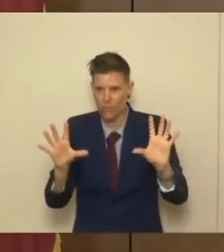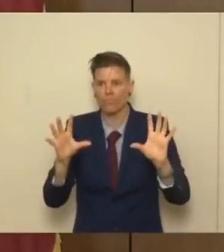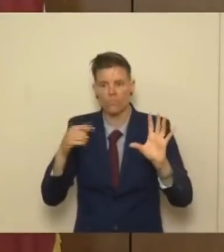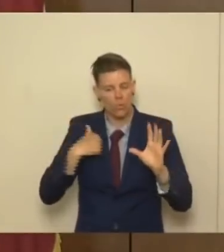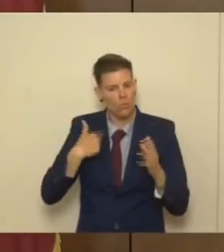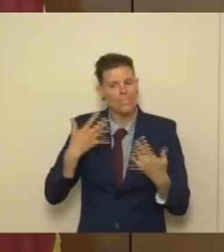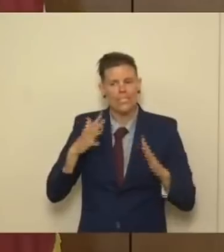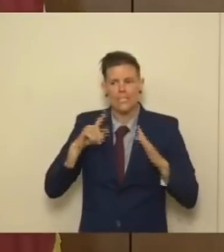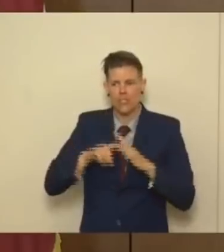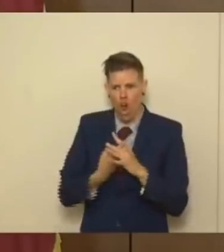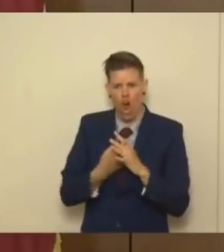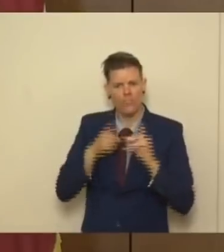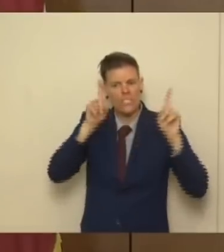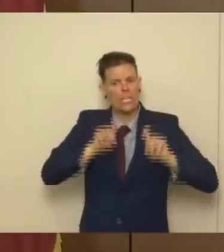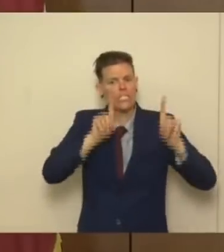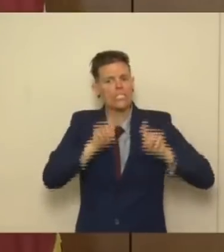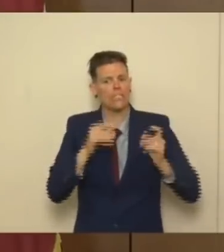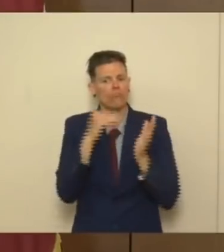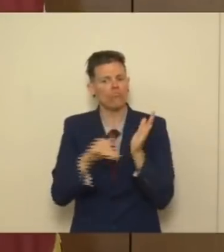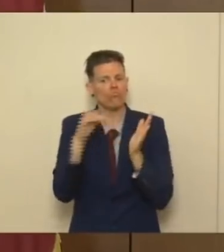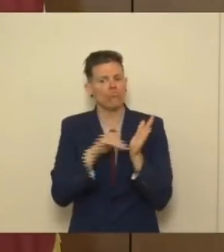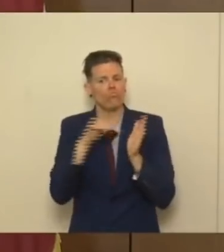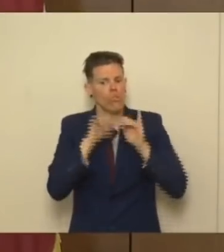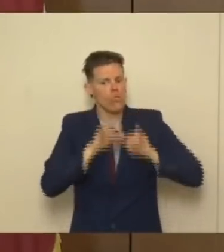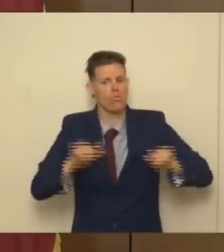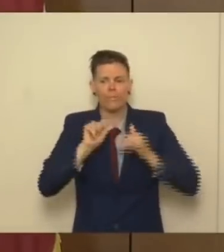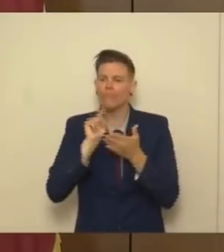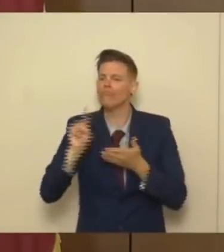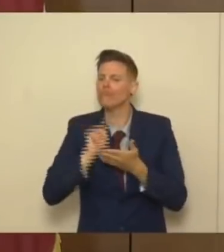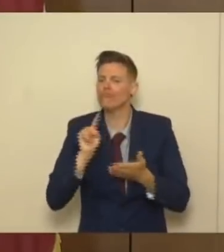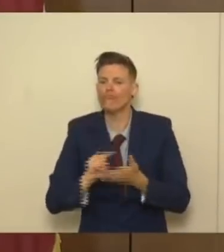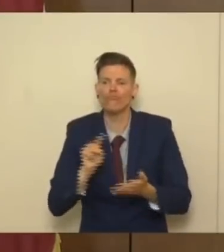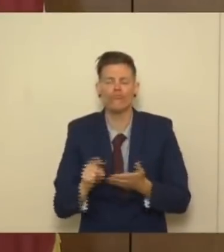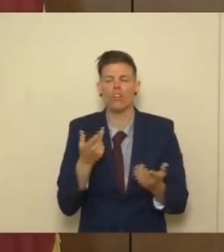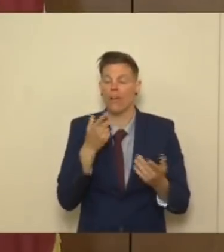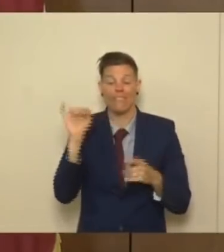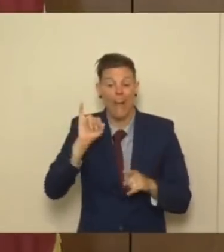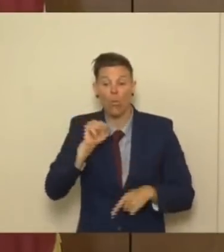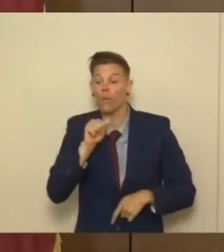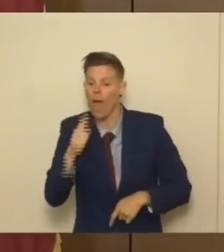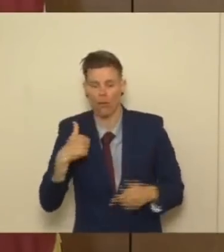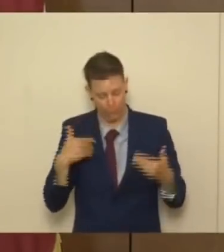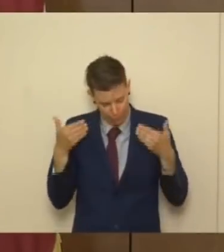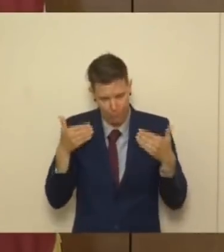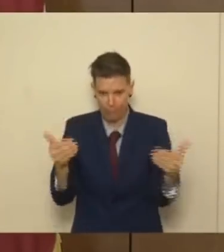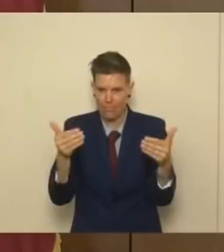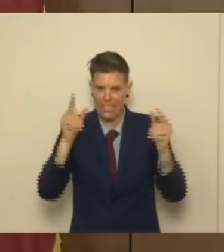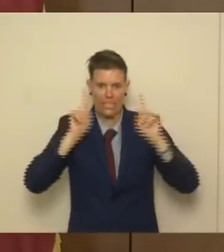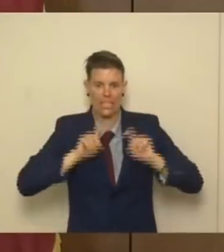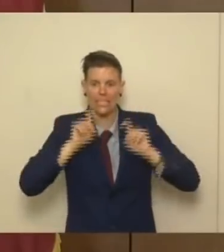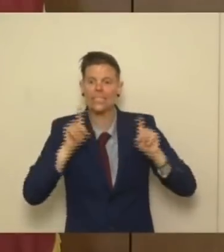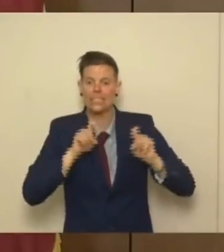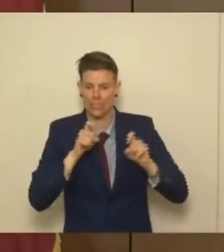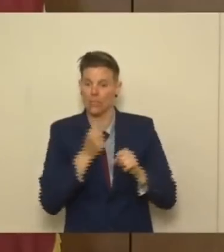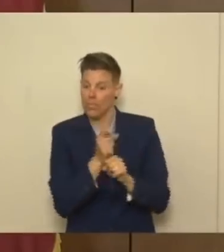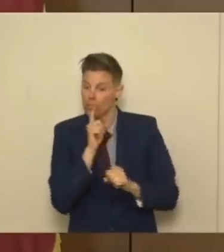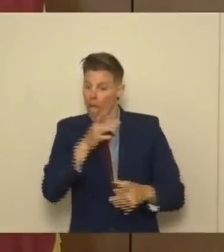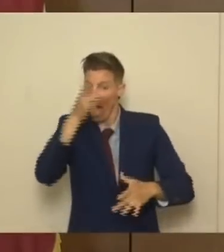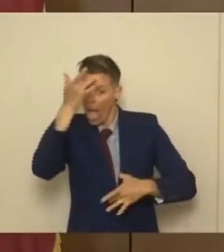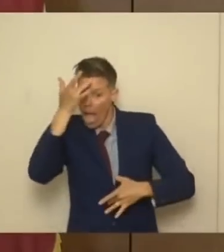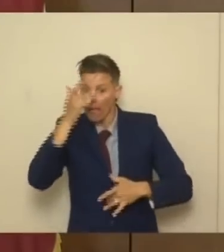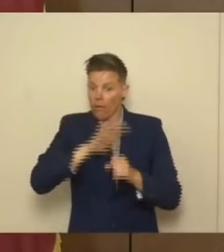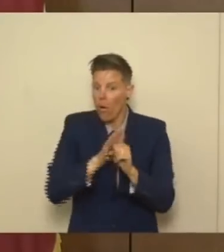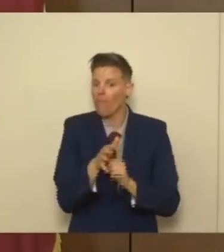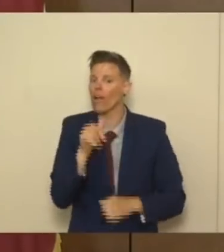an infection. You have an infection, we increase that. 100% of the staff get tested. We do that immediately, and then we increase the number